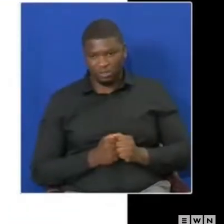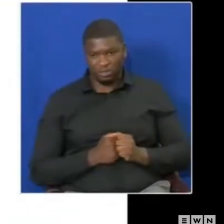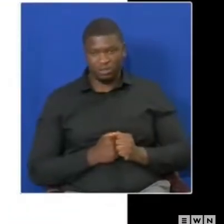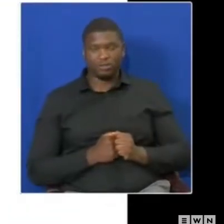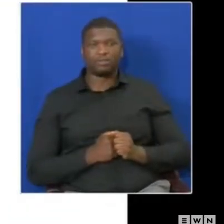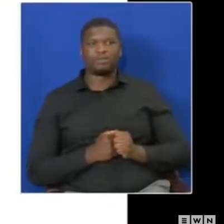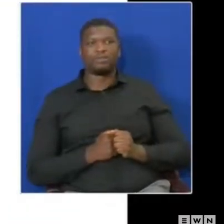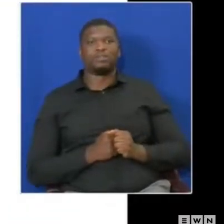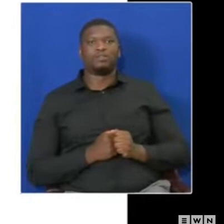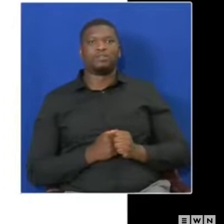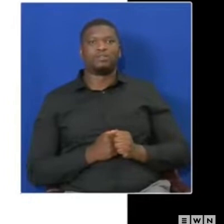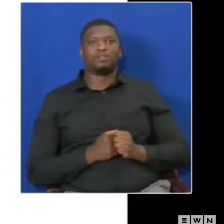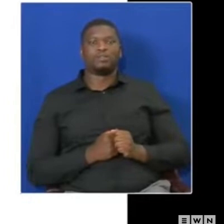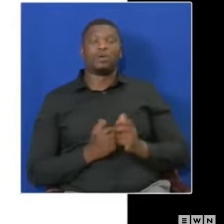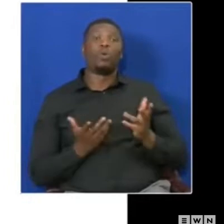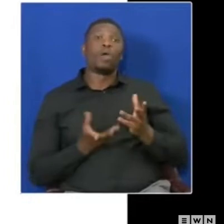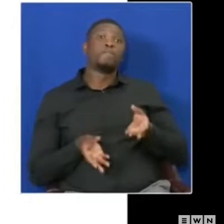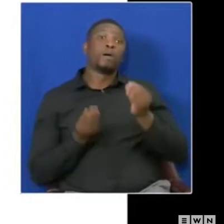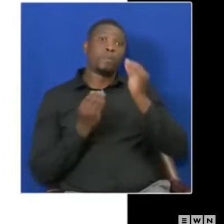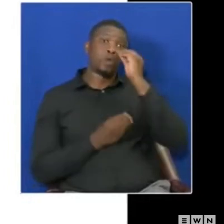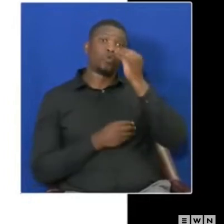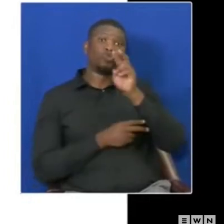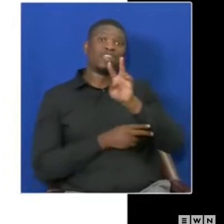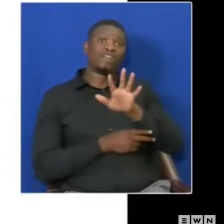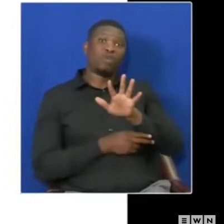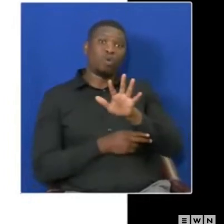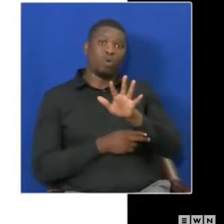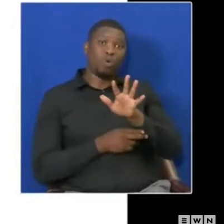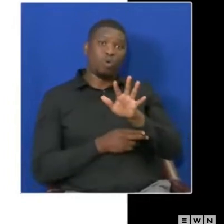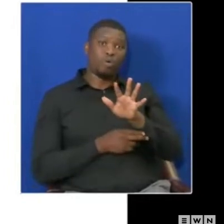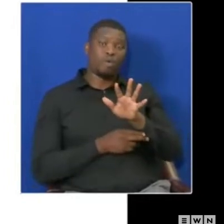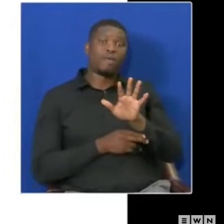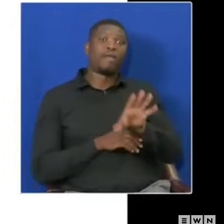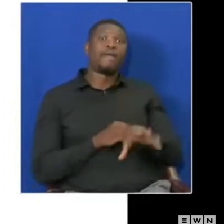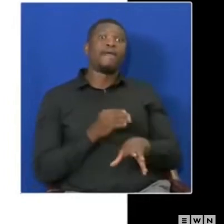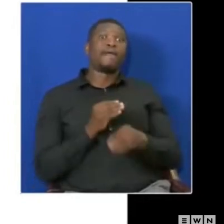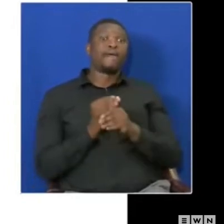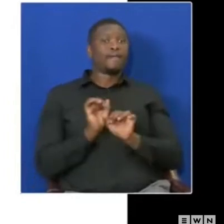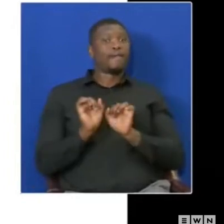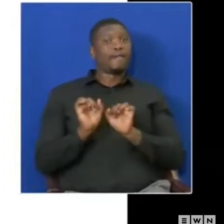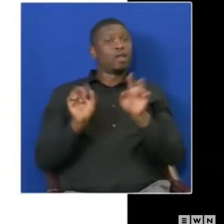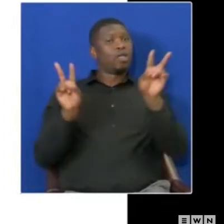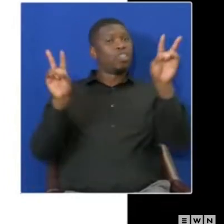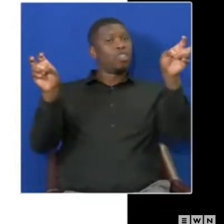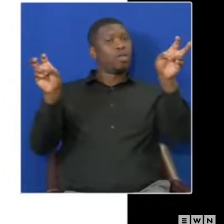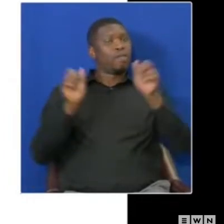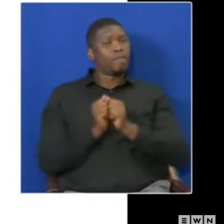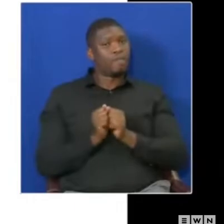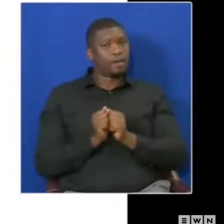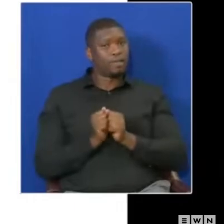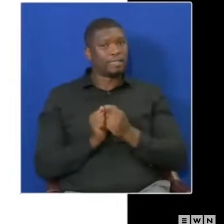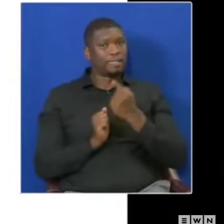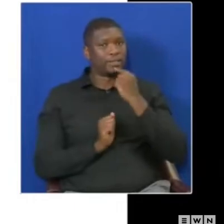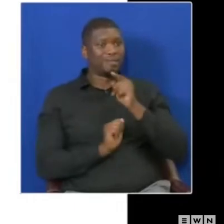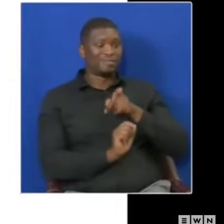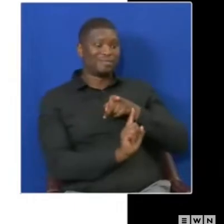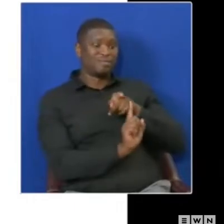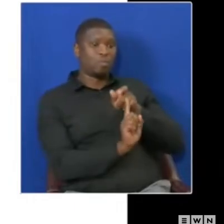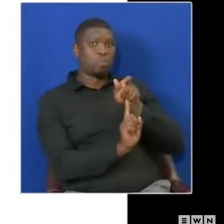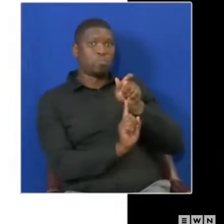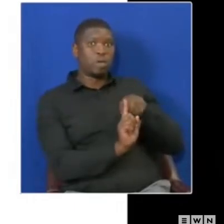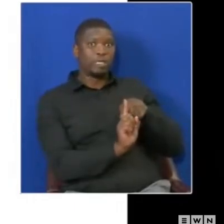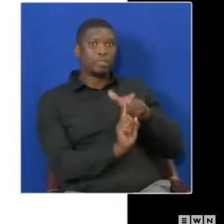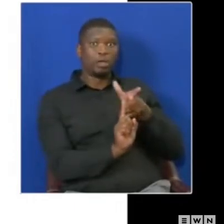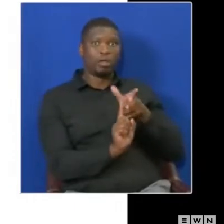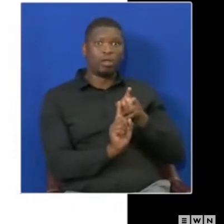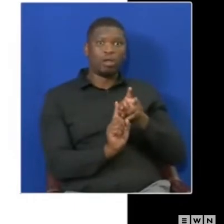It's a News 24 article, and it's the headline is "Lone Robber Walks Out of Crime Intelligence